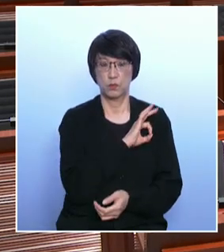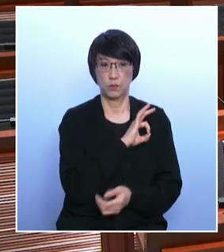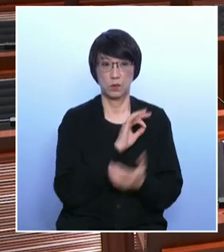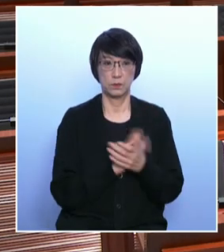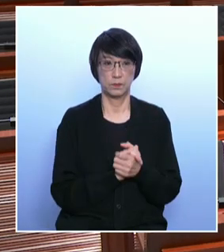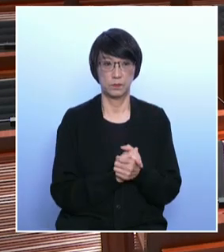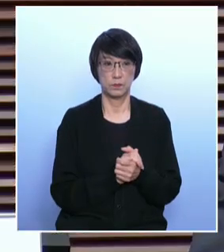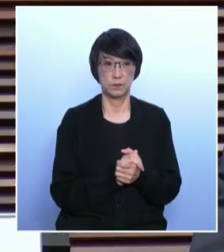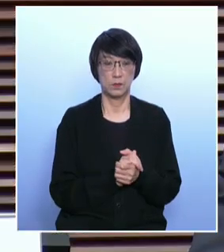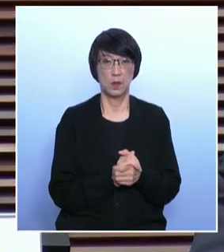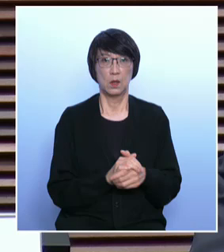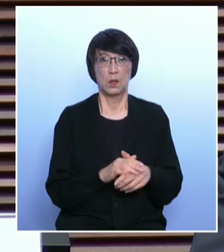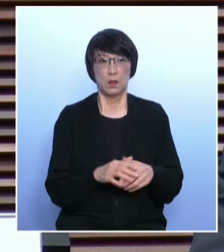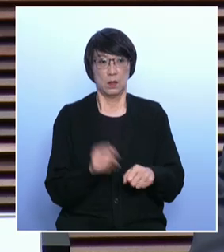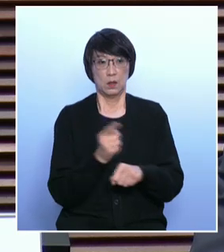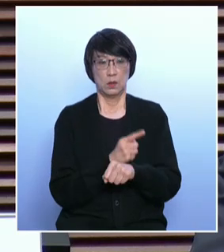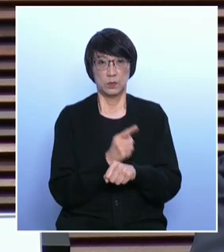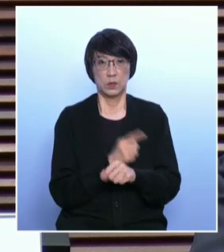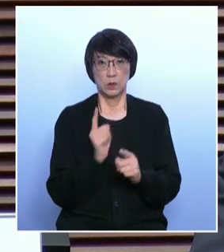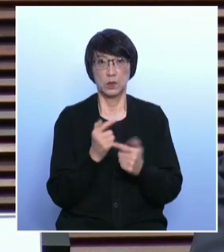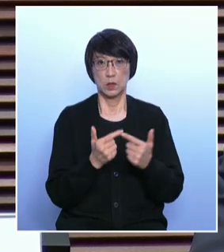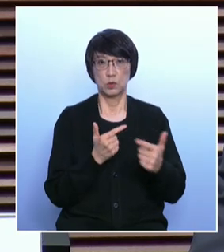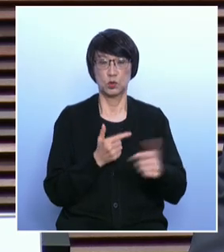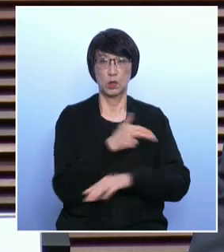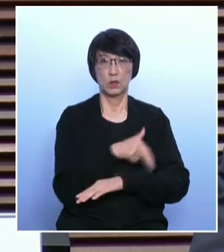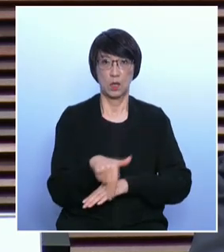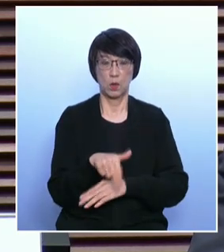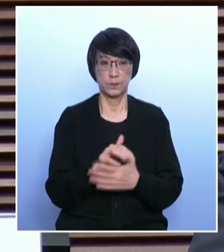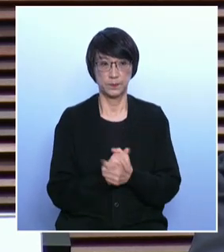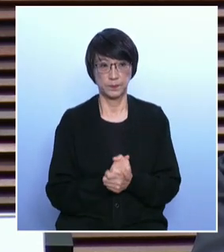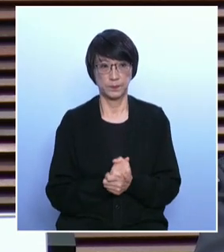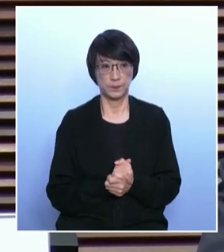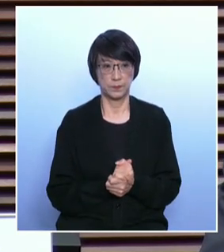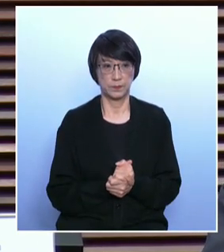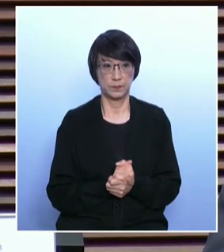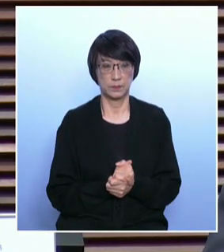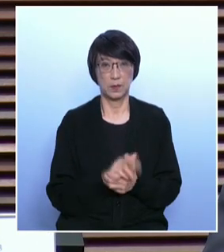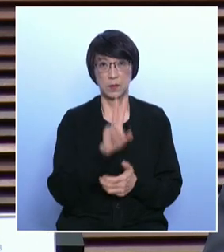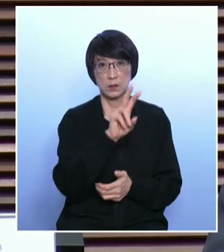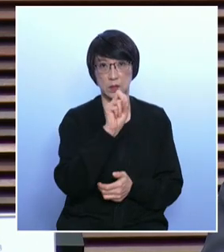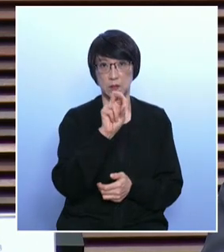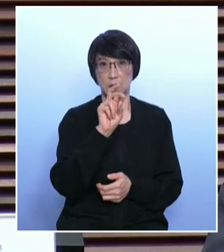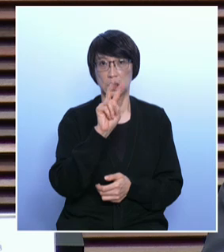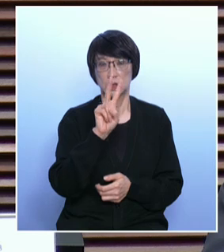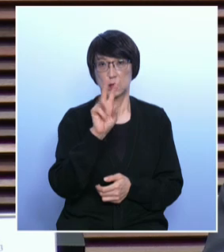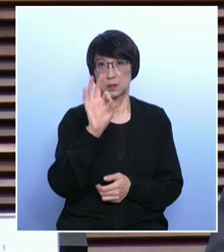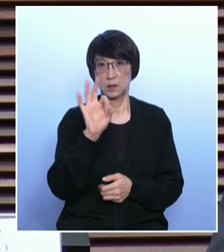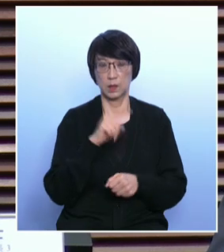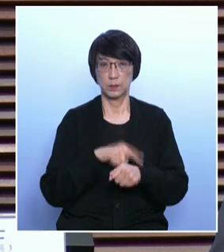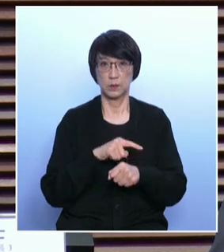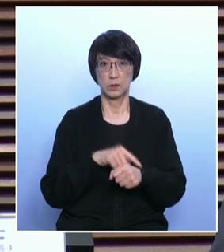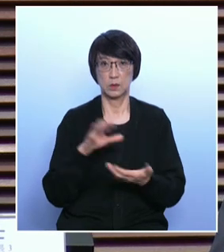Now, I thank the LegCo for your support. As I've mentioned, we have short, medium, and long-term plans. During the